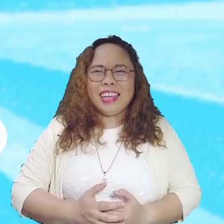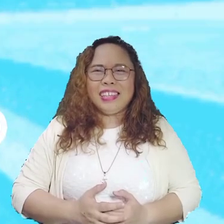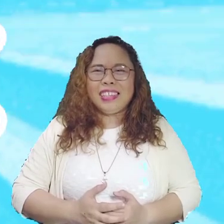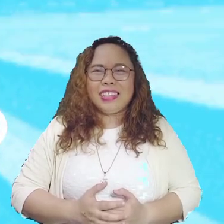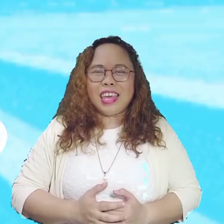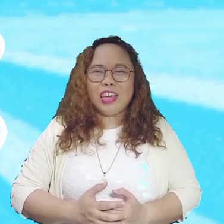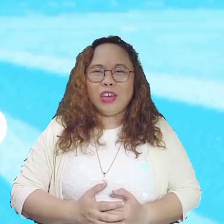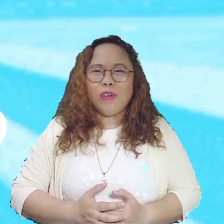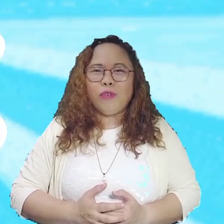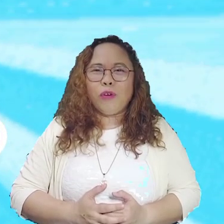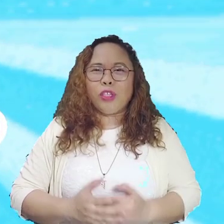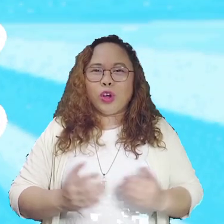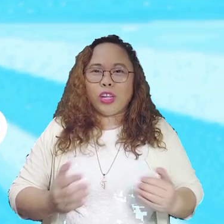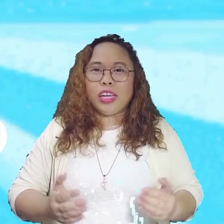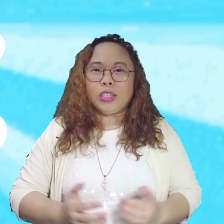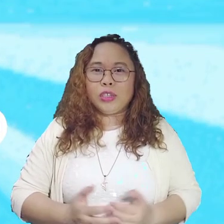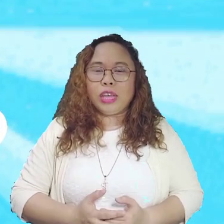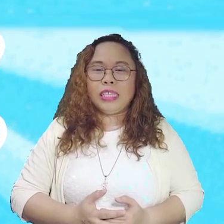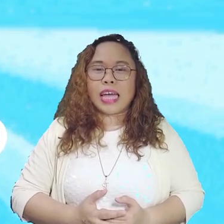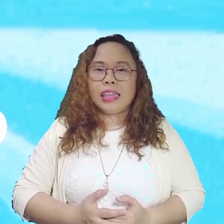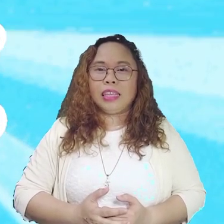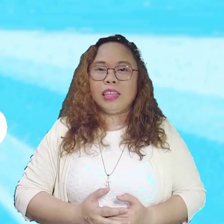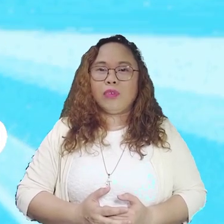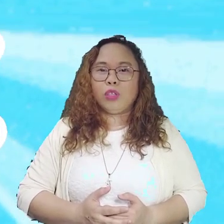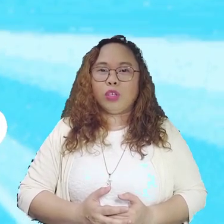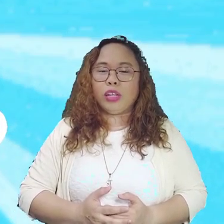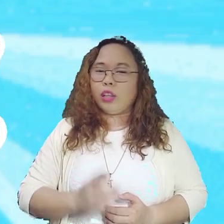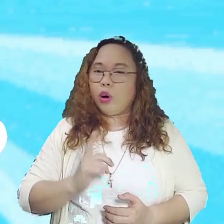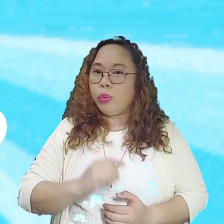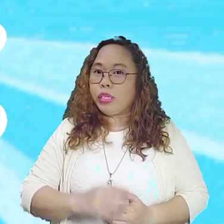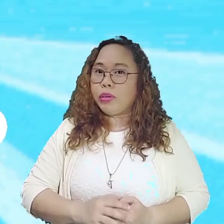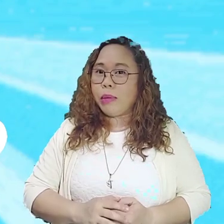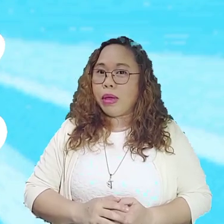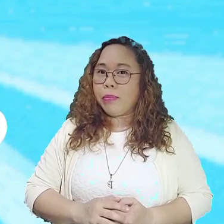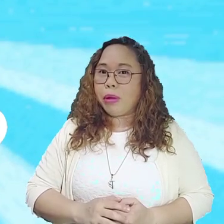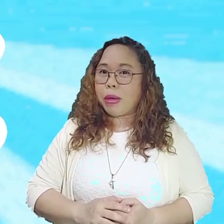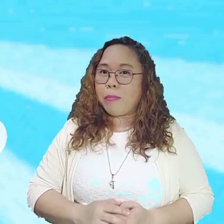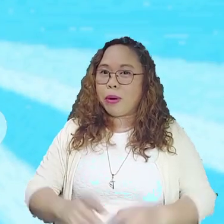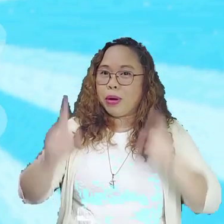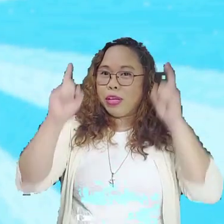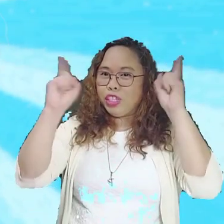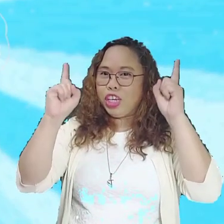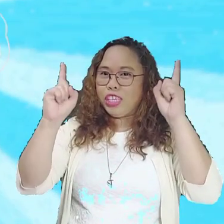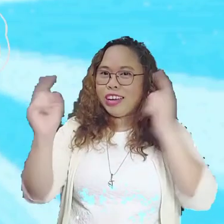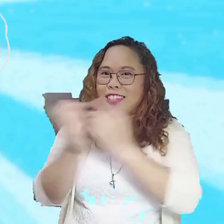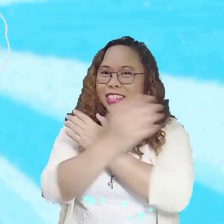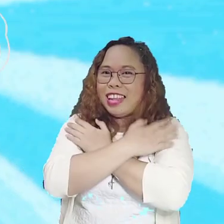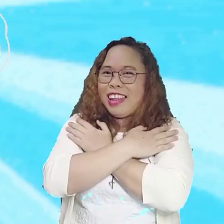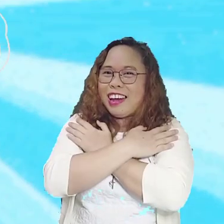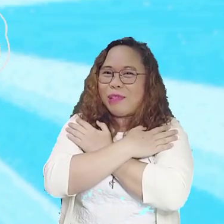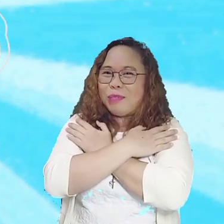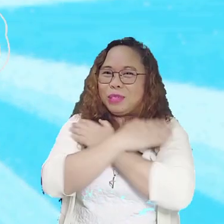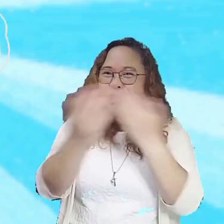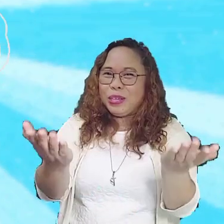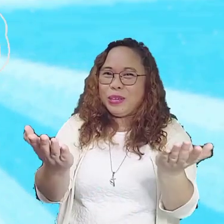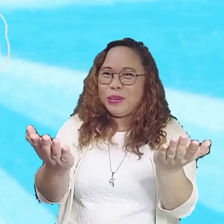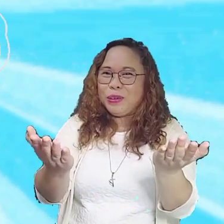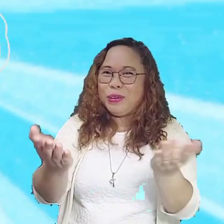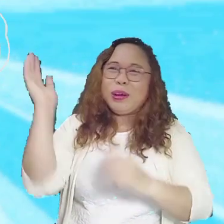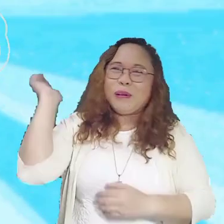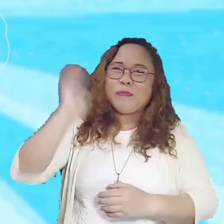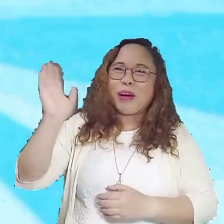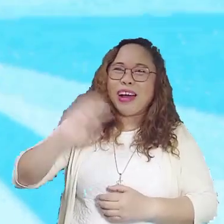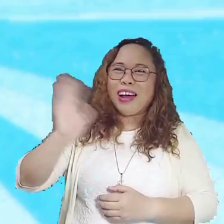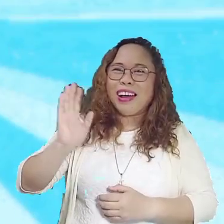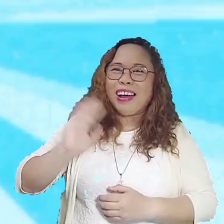yes kids thank you for joining us today saturday devotion and always remember jesus loves